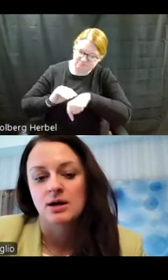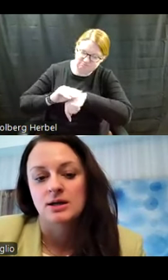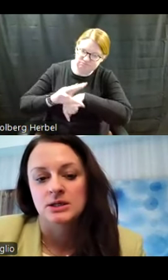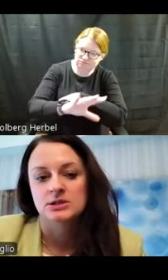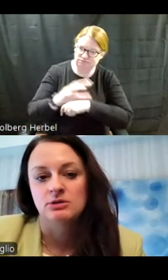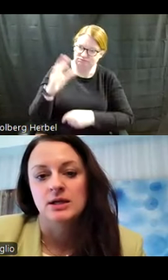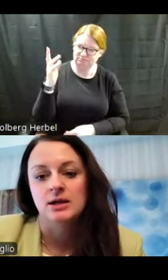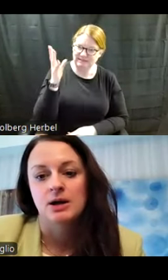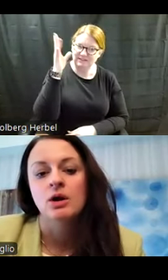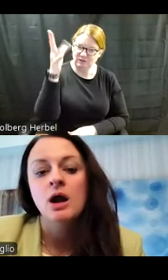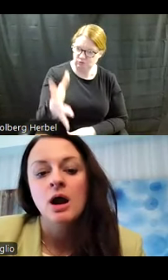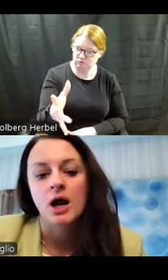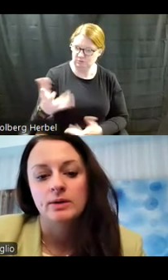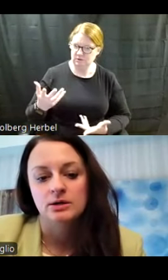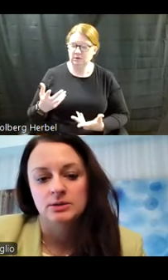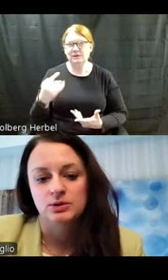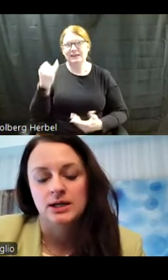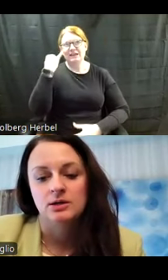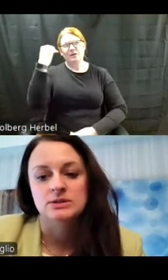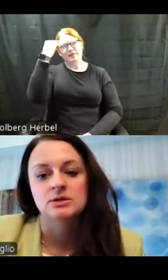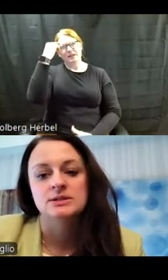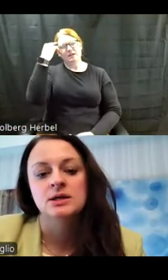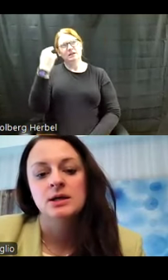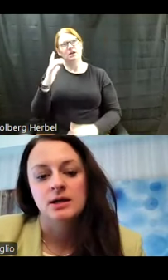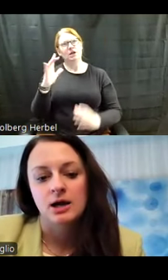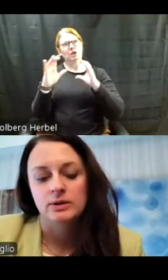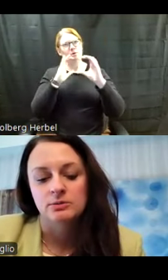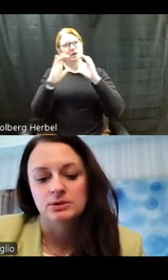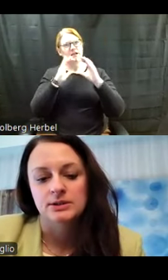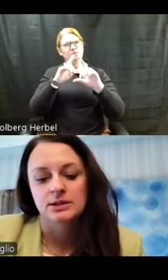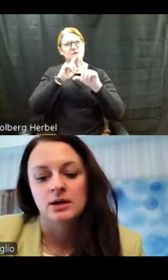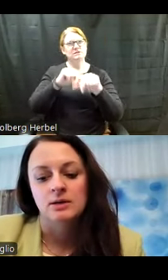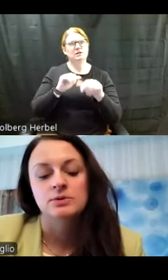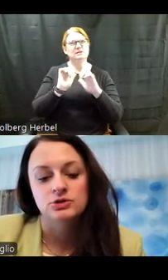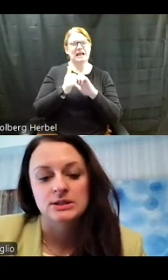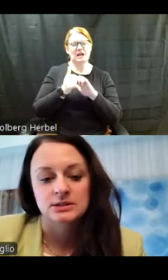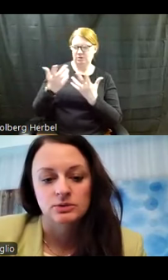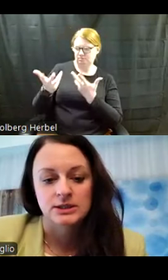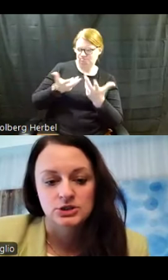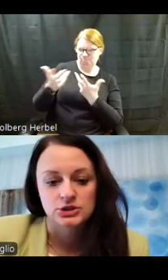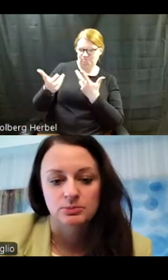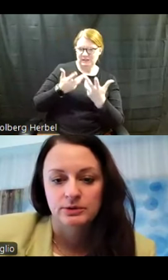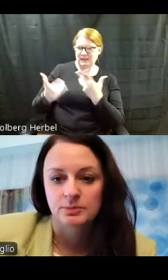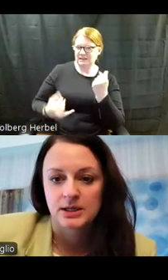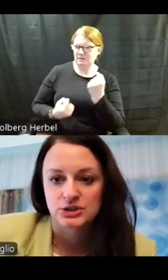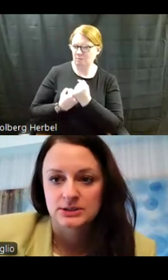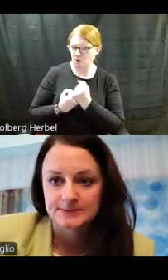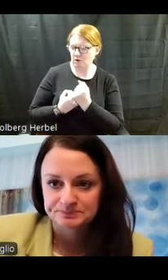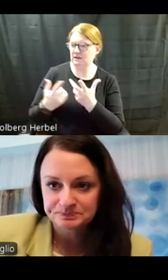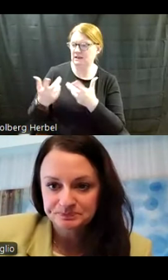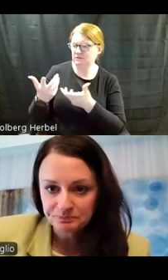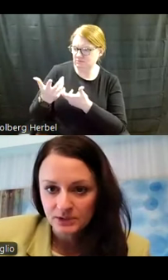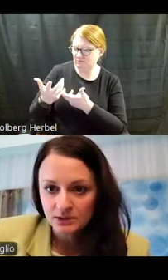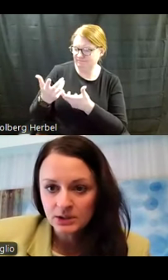put time into thinking about how we are communicating results and how we are building the trust and relationship with our patients.